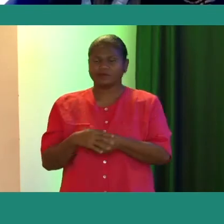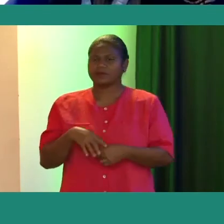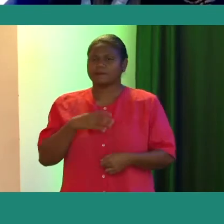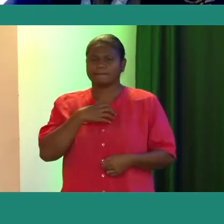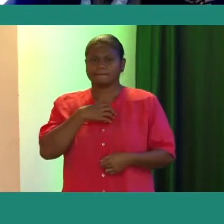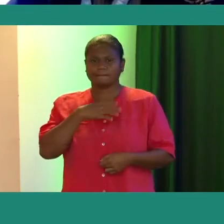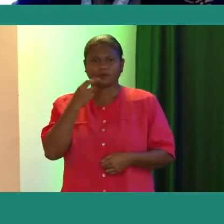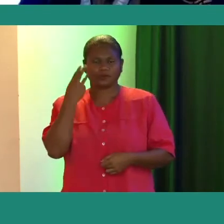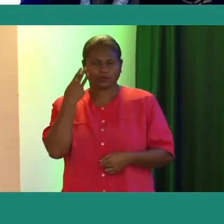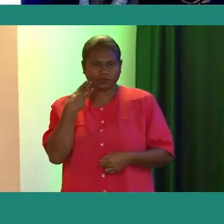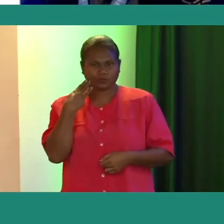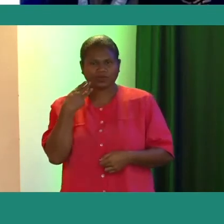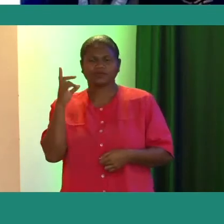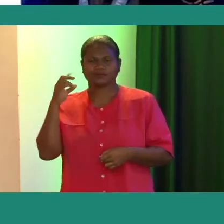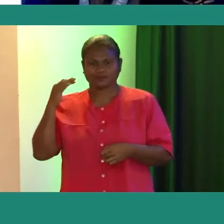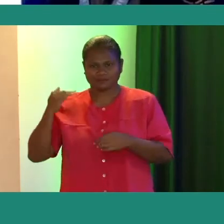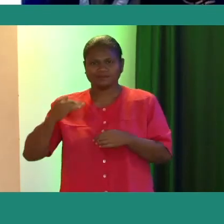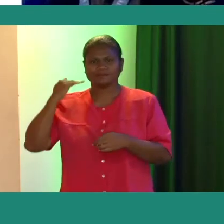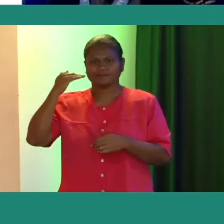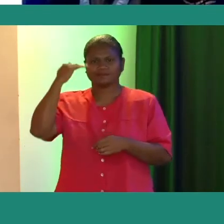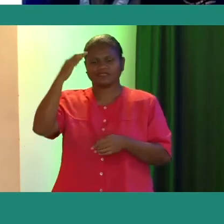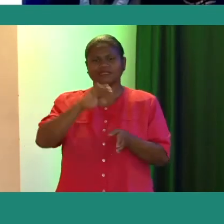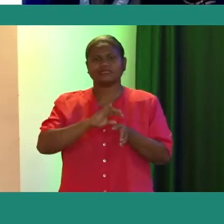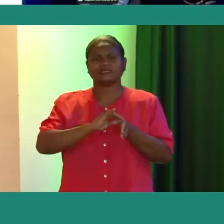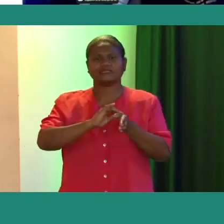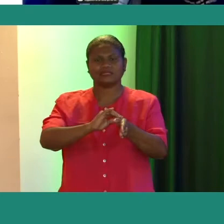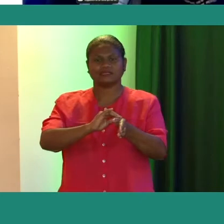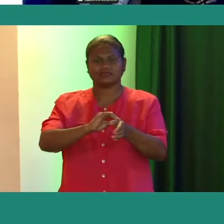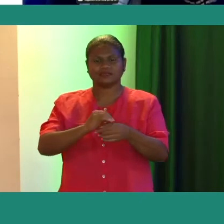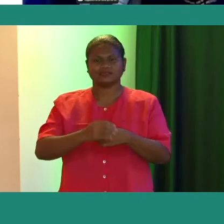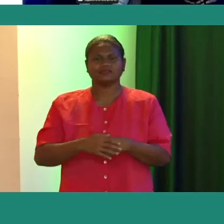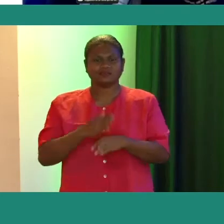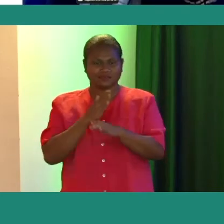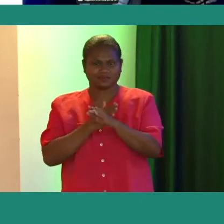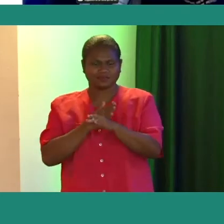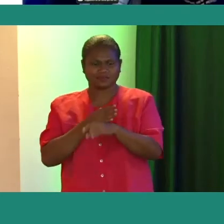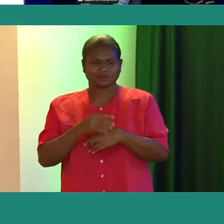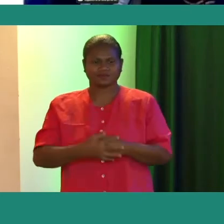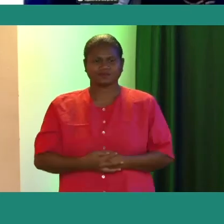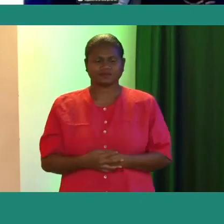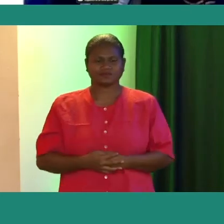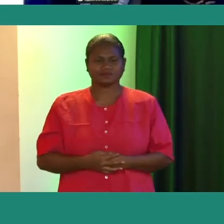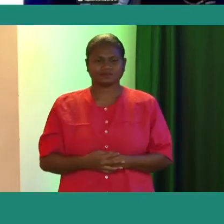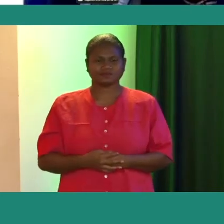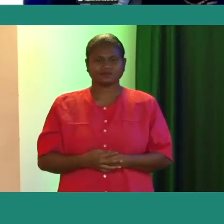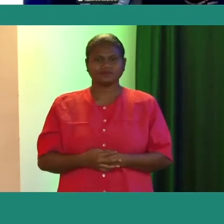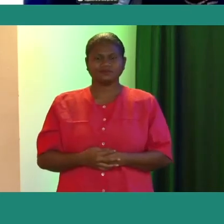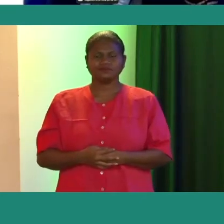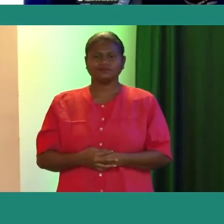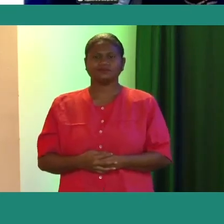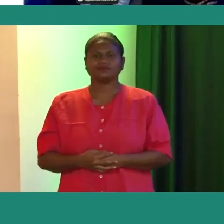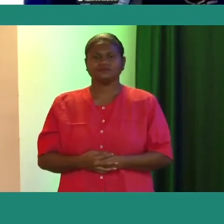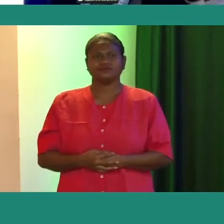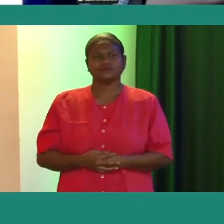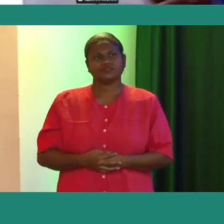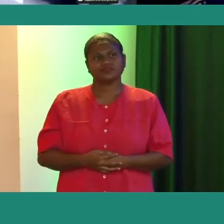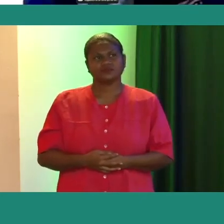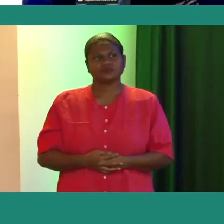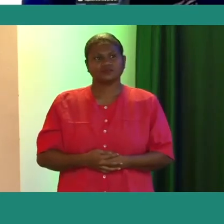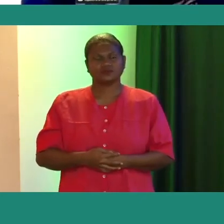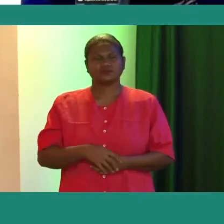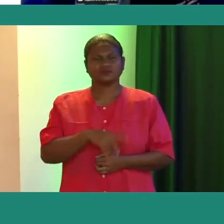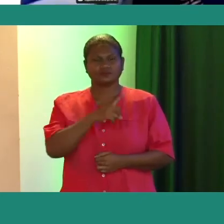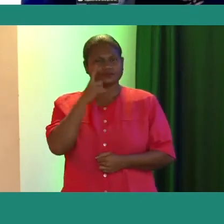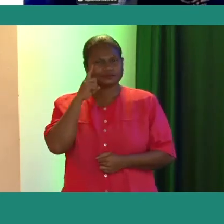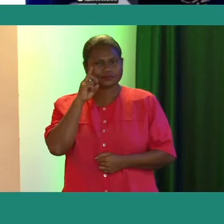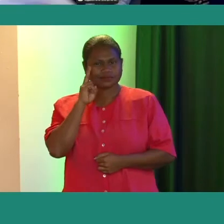into leadership positions as well. And certainly from our membership, so we have been tracking our